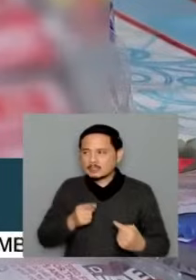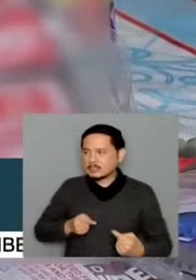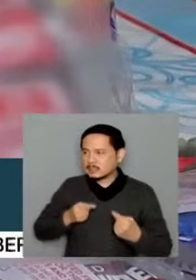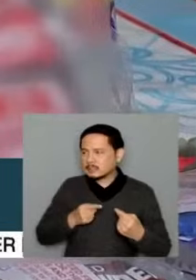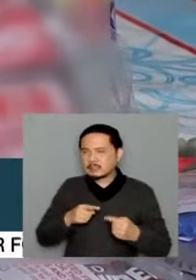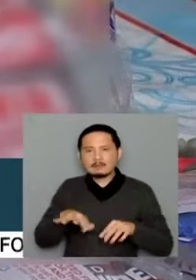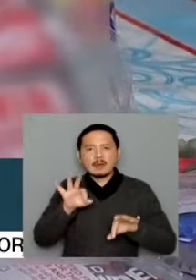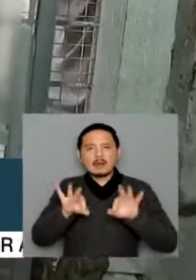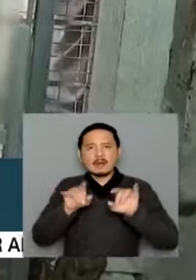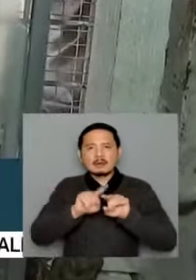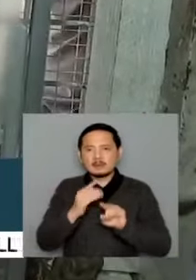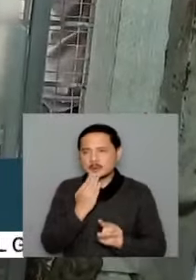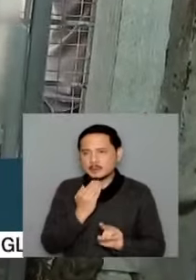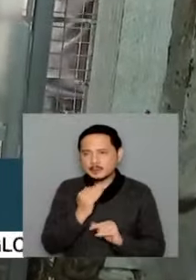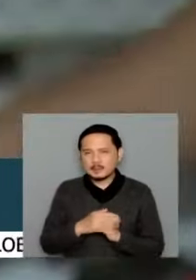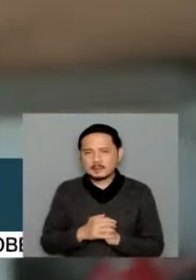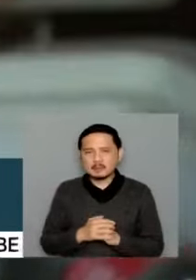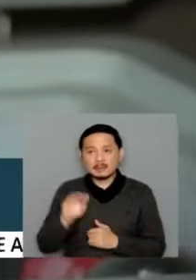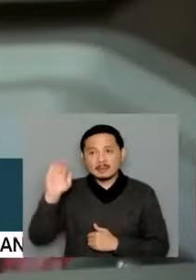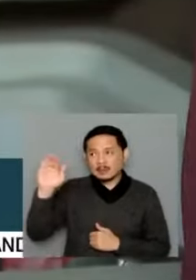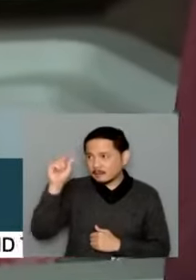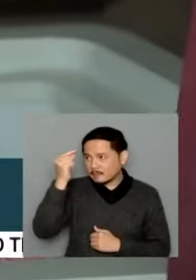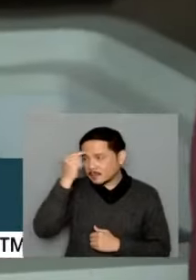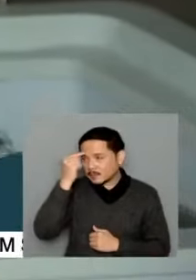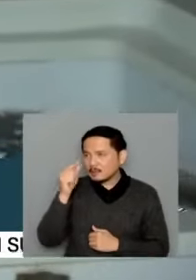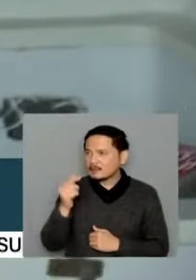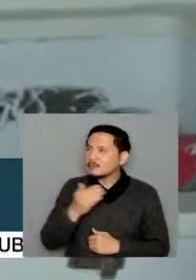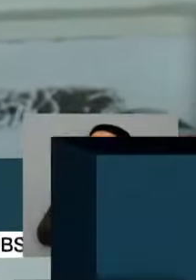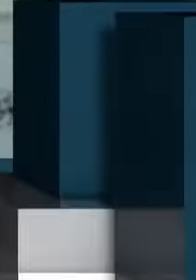urges government to make up its mind about importation.